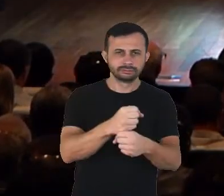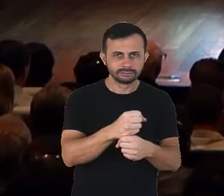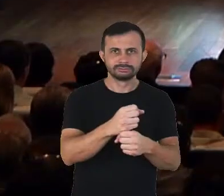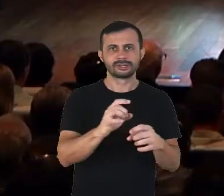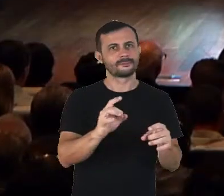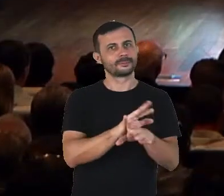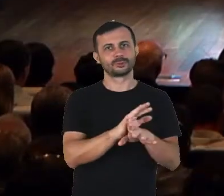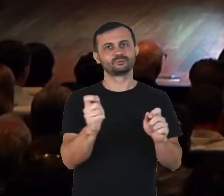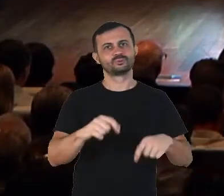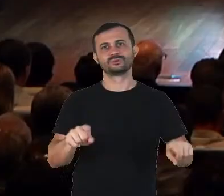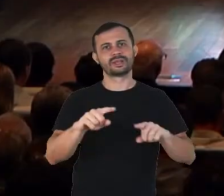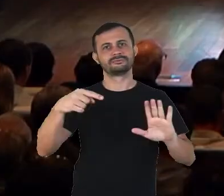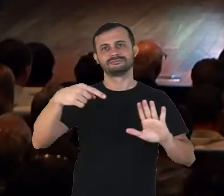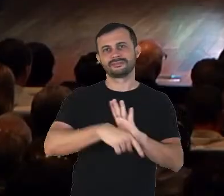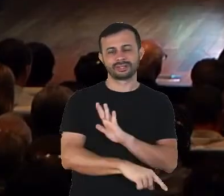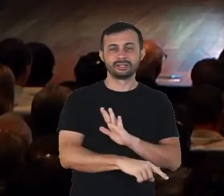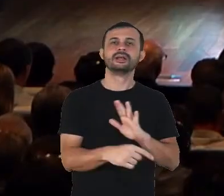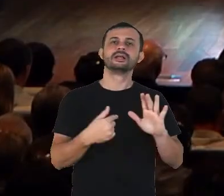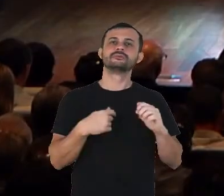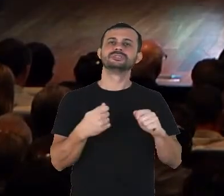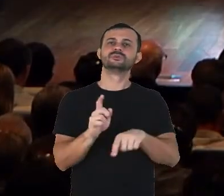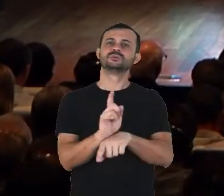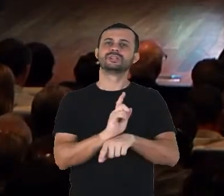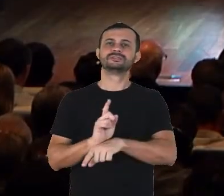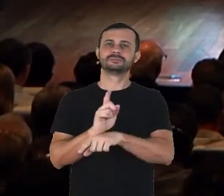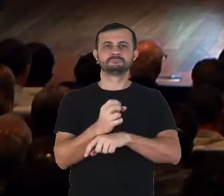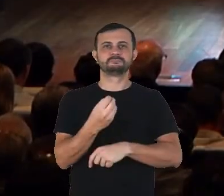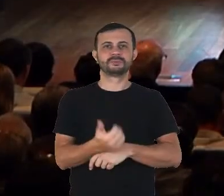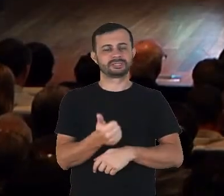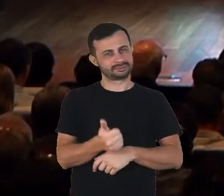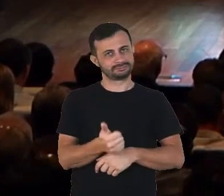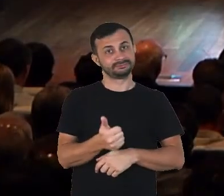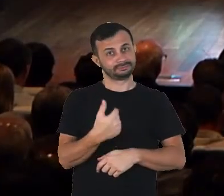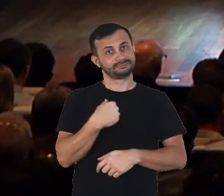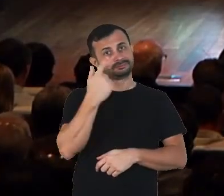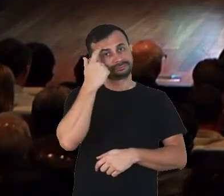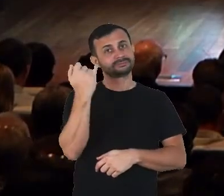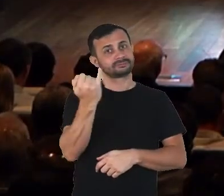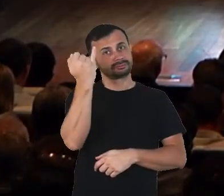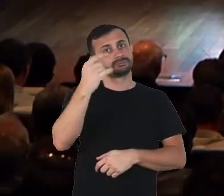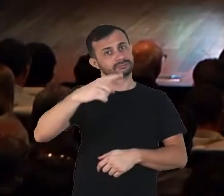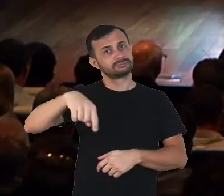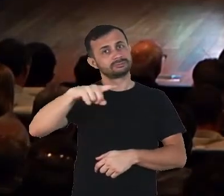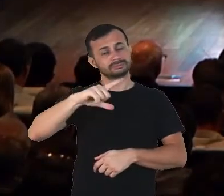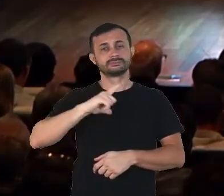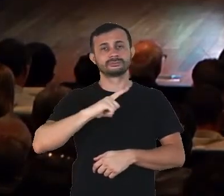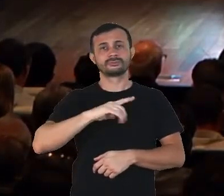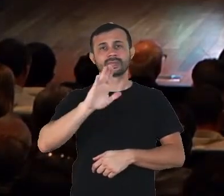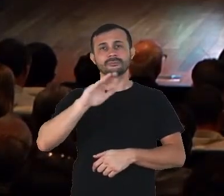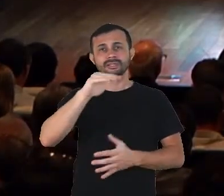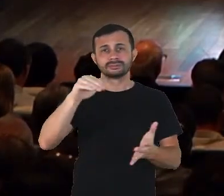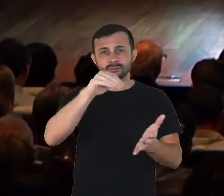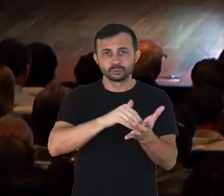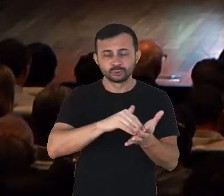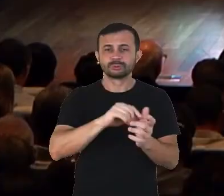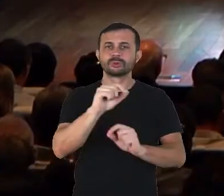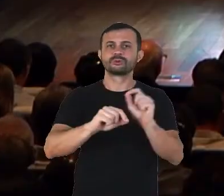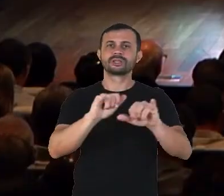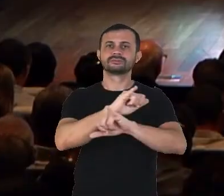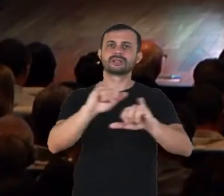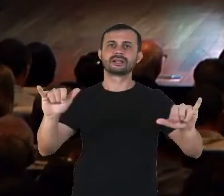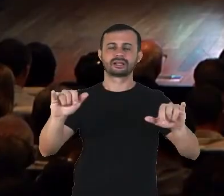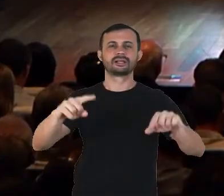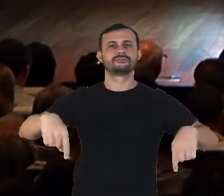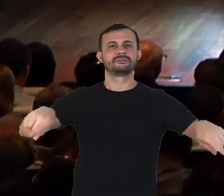it. So I think that's important. And then the last point I want to highlight, in order to minimize water impacts